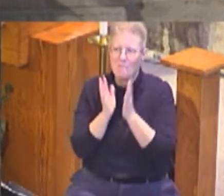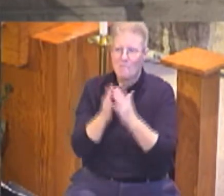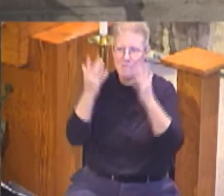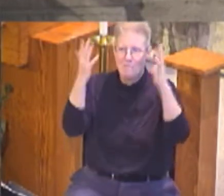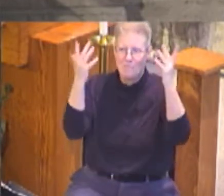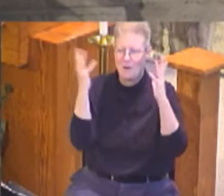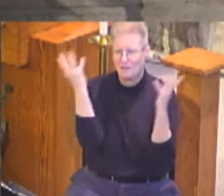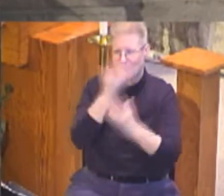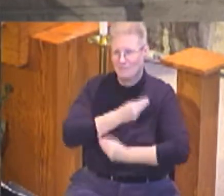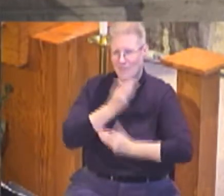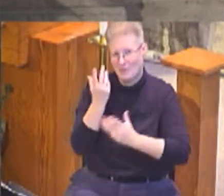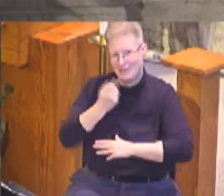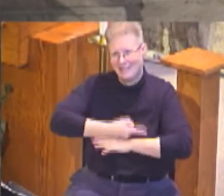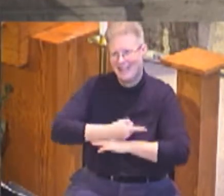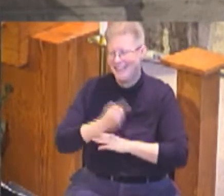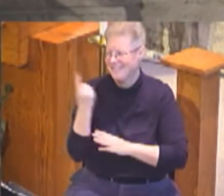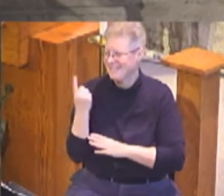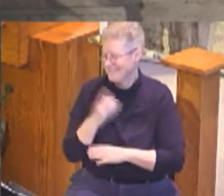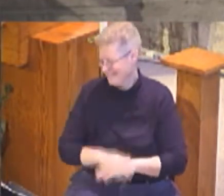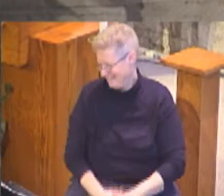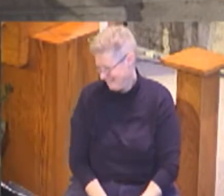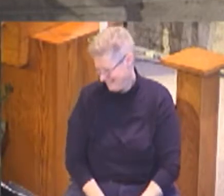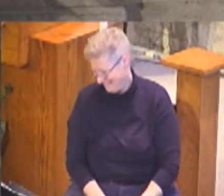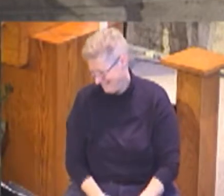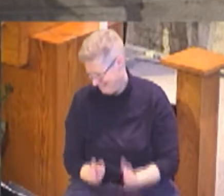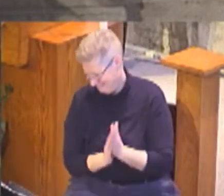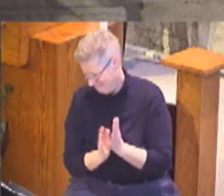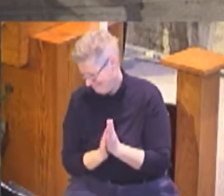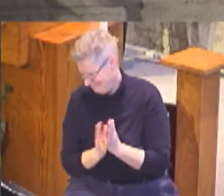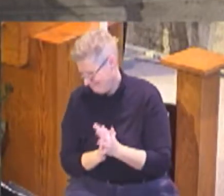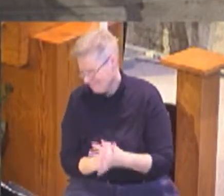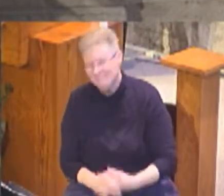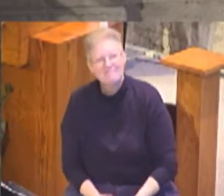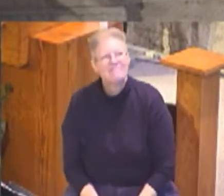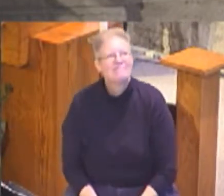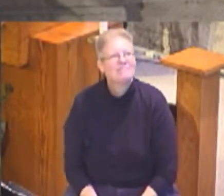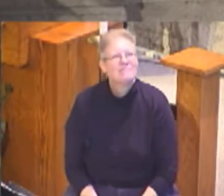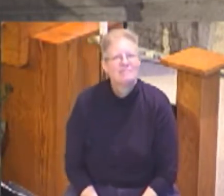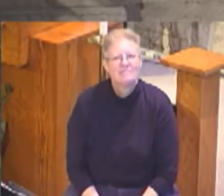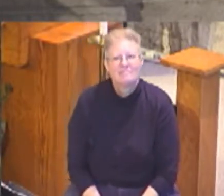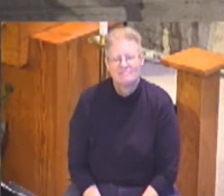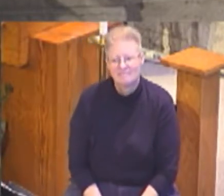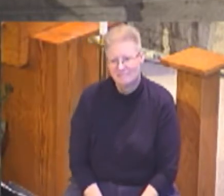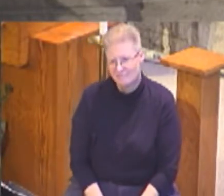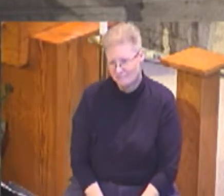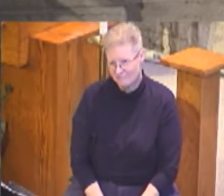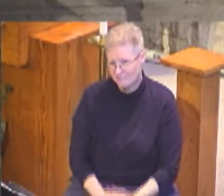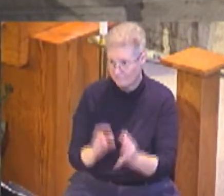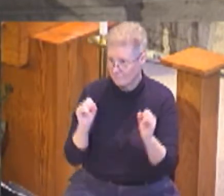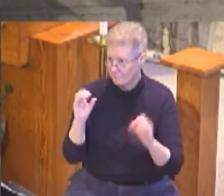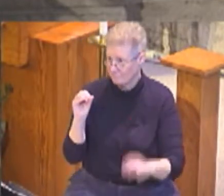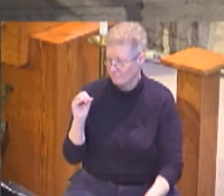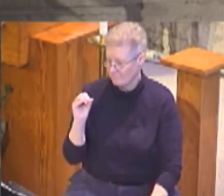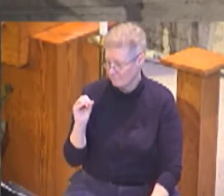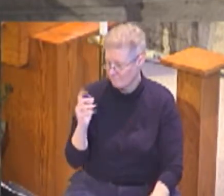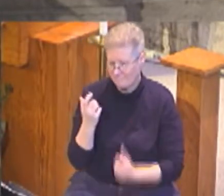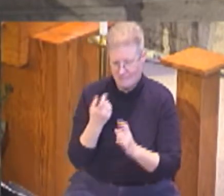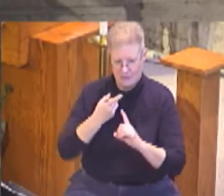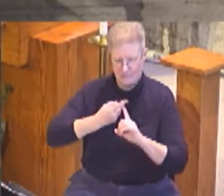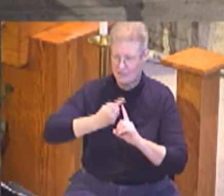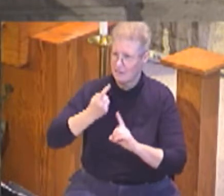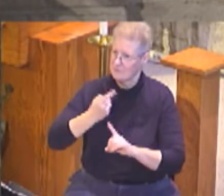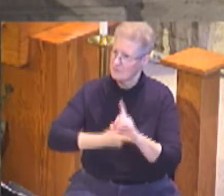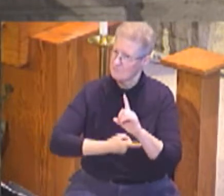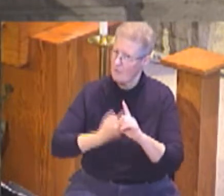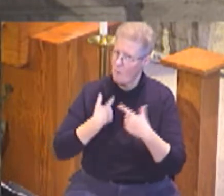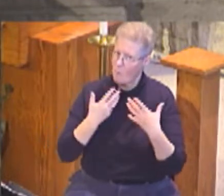glorious day. It's going to sunshine. And then the snow. So, this month we call attention